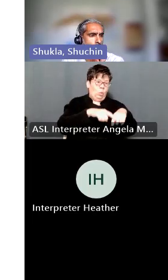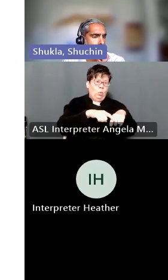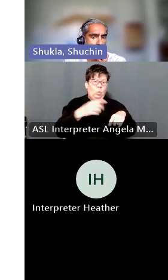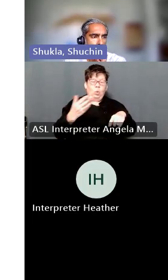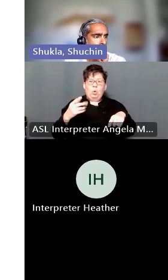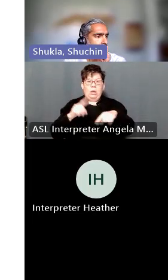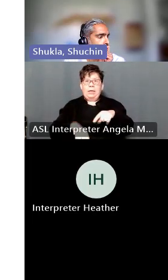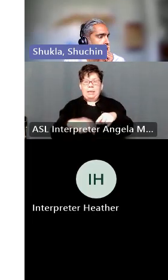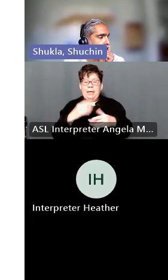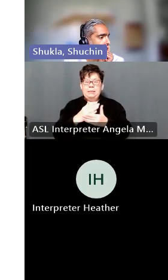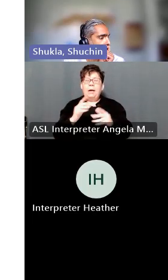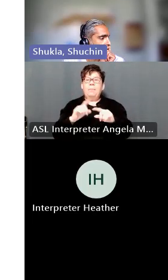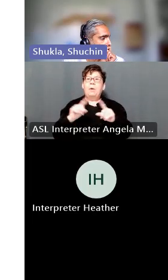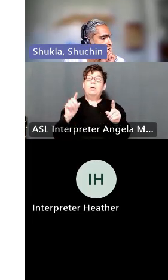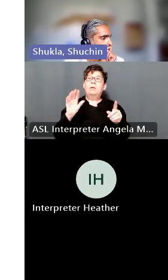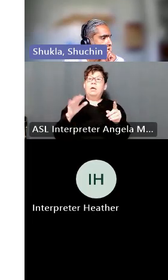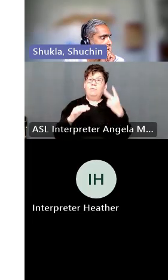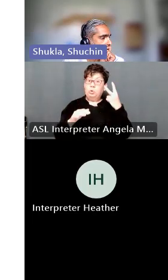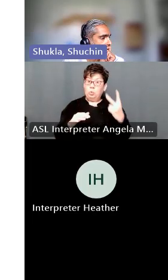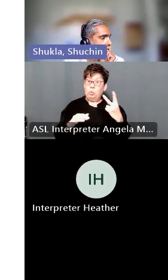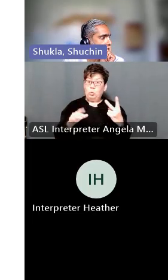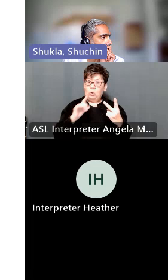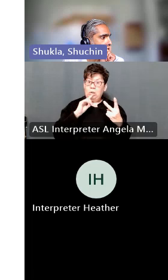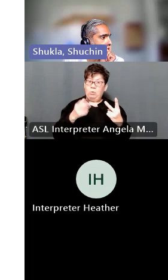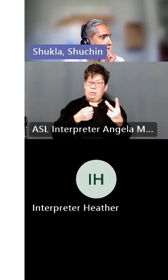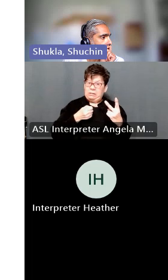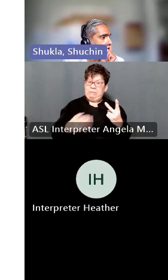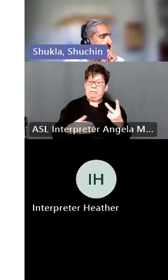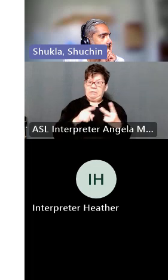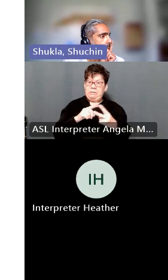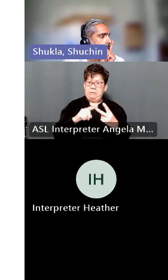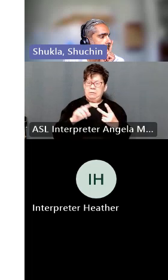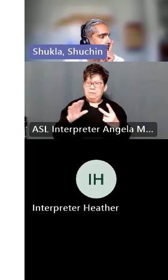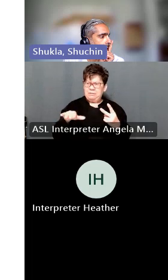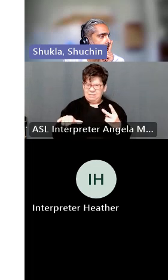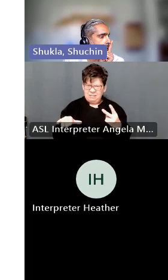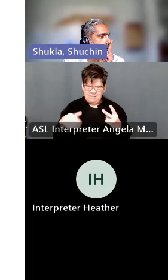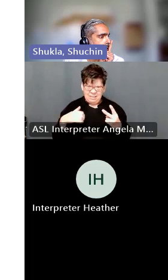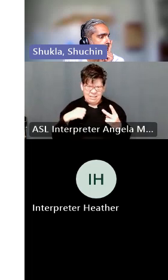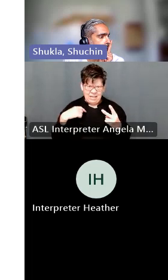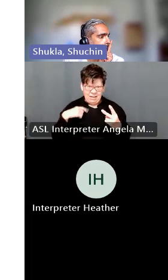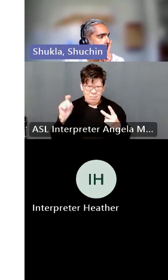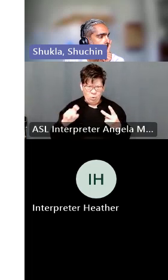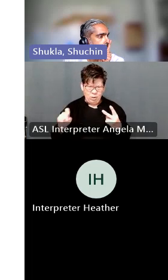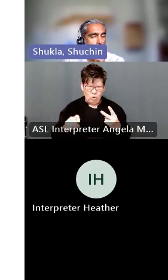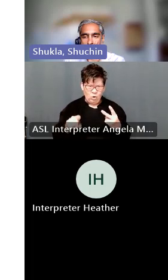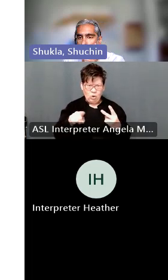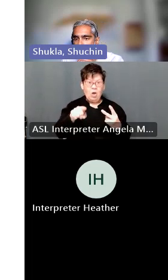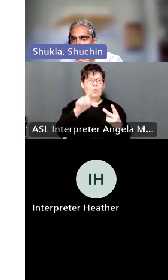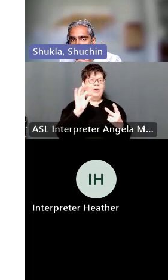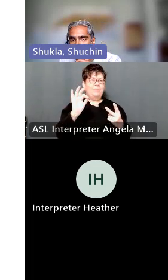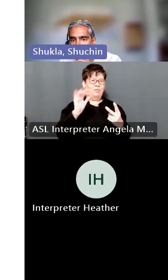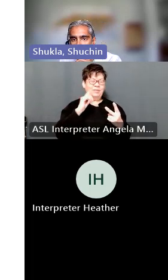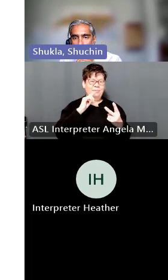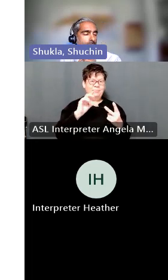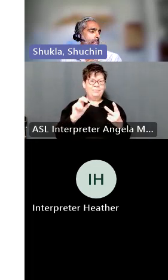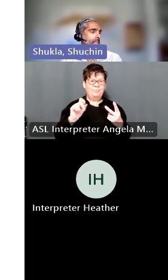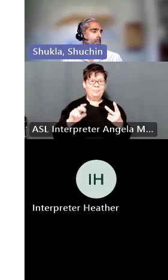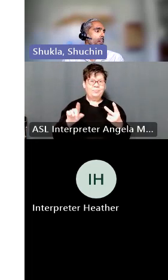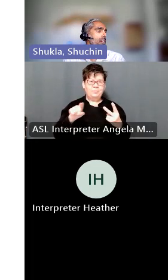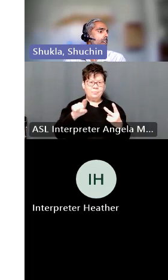But there's 2 things that really drive this. Isn't there a way I can have a pointer? Yeah, there we go, laser pointer.